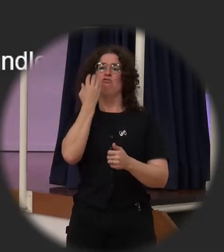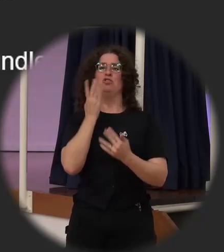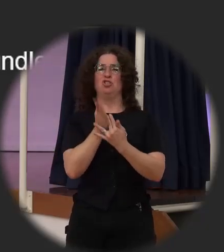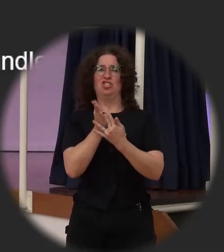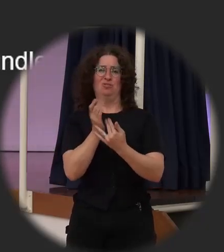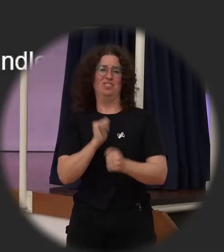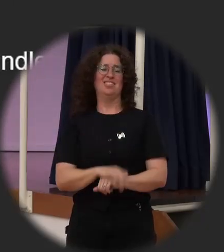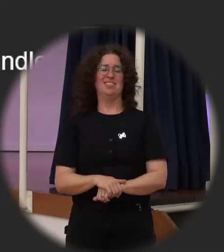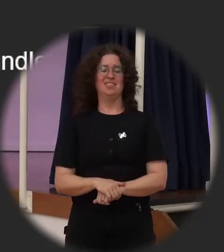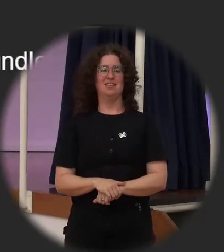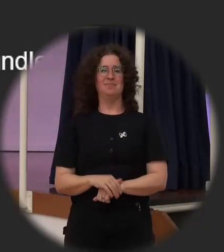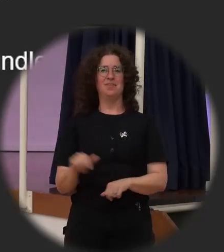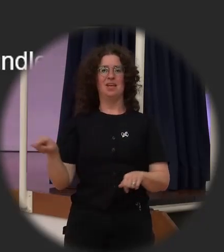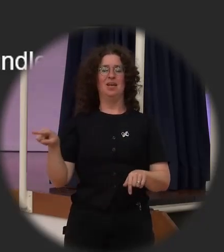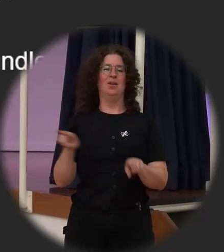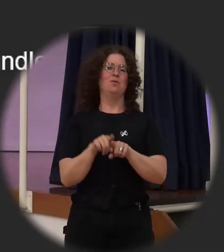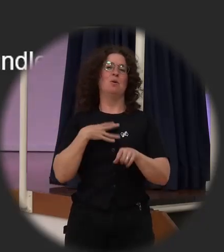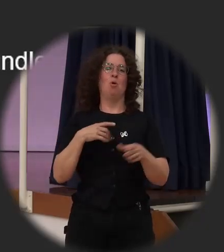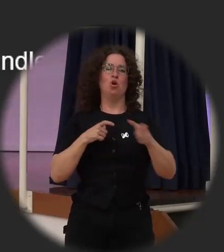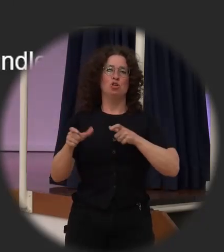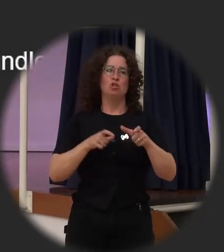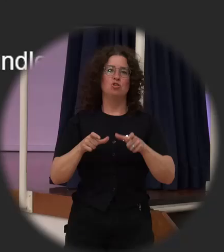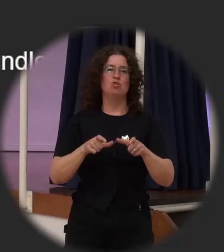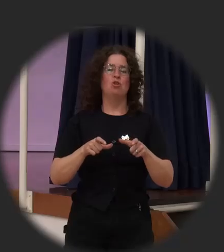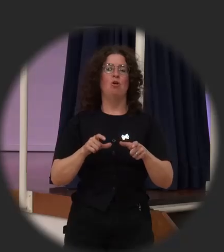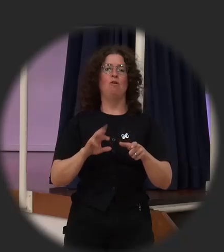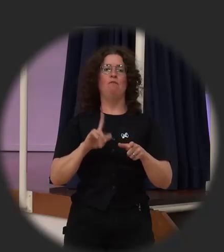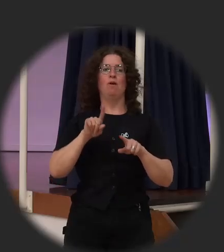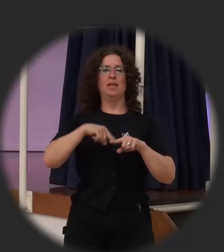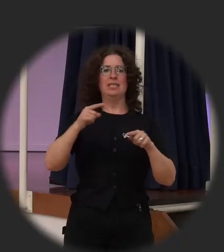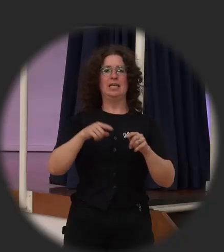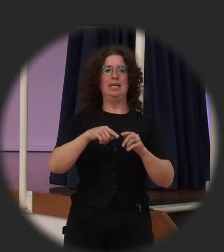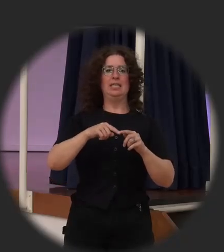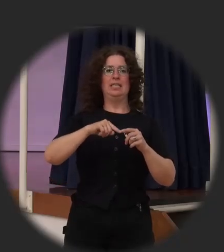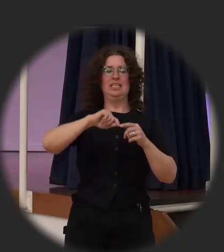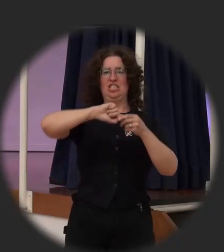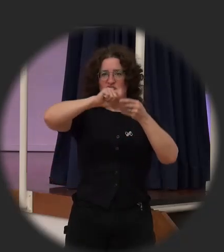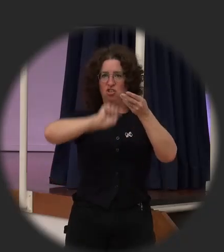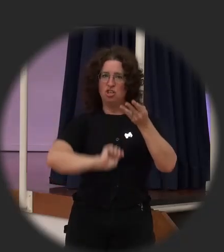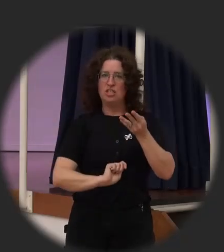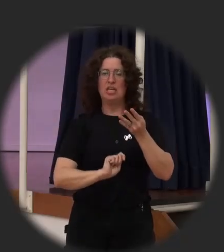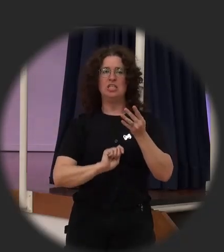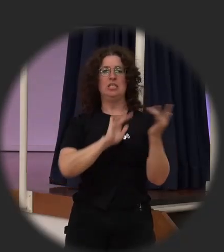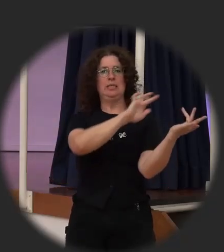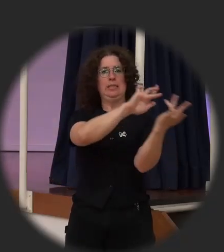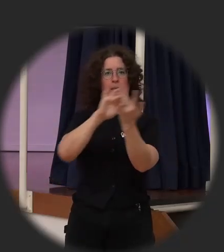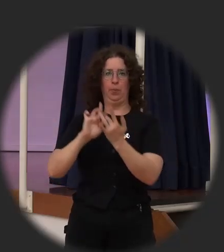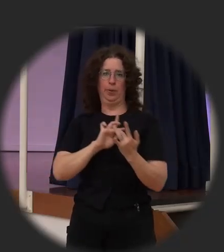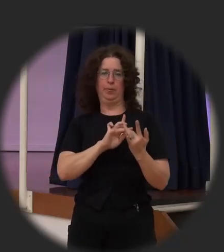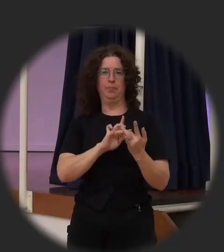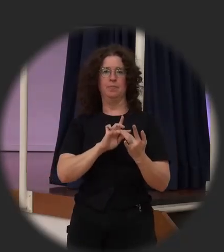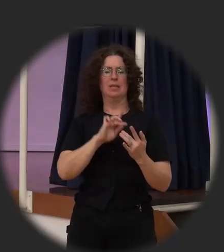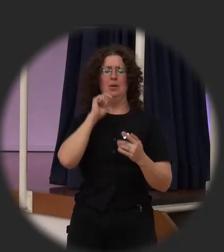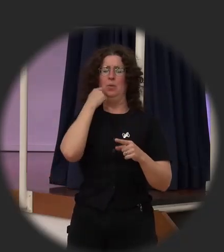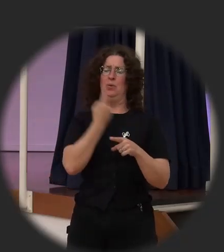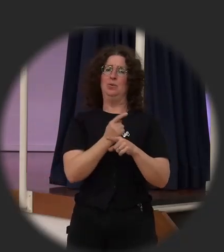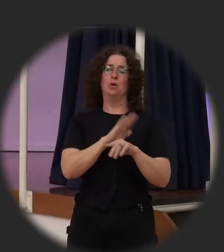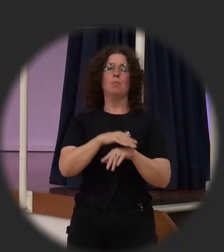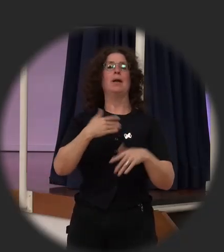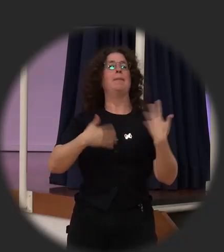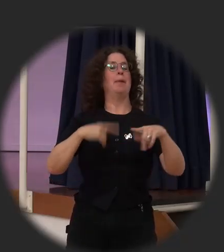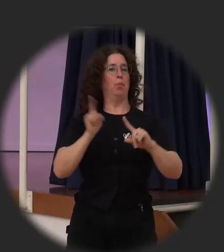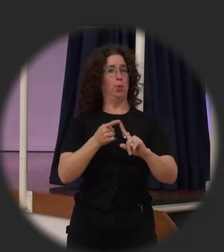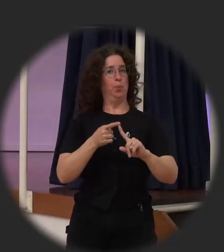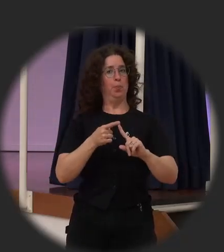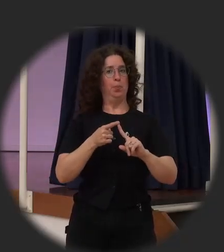the fact that you have a bit more control over things like serialization and networking. I'm going to go into some of the pain points we had along the